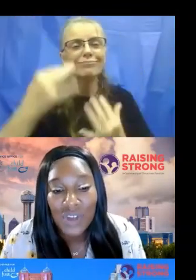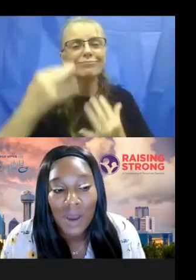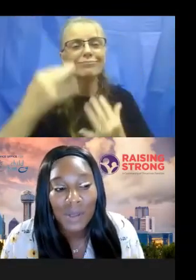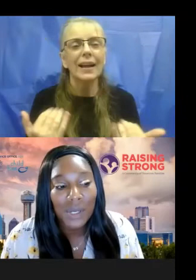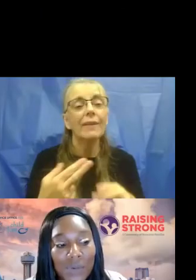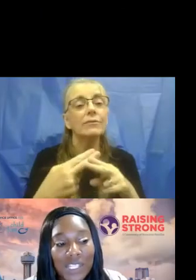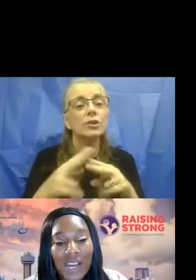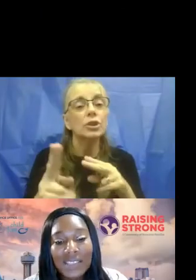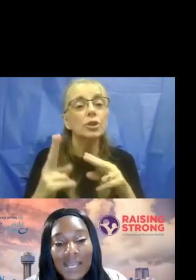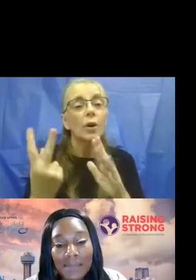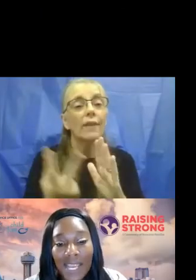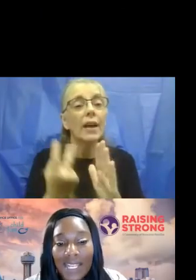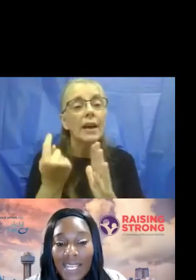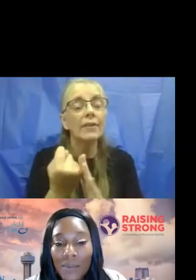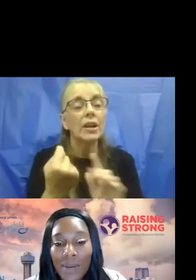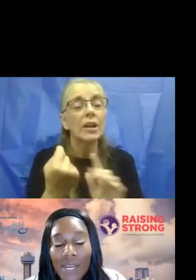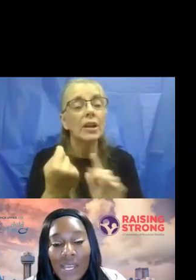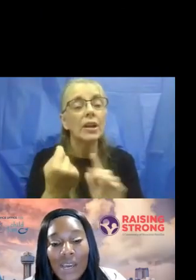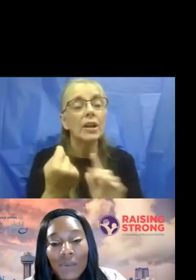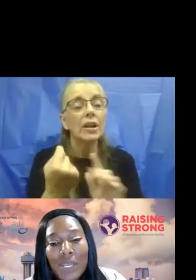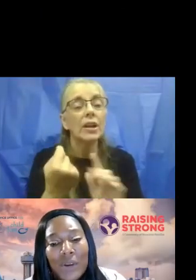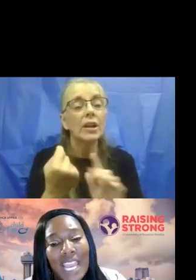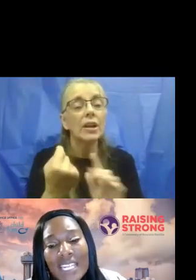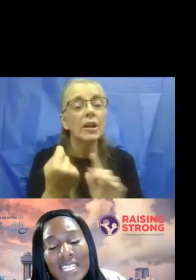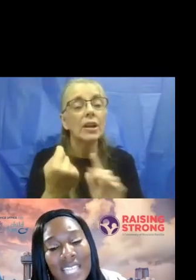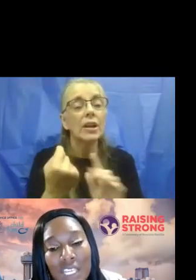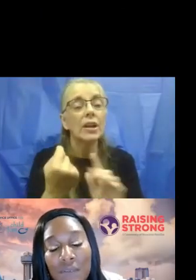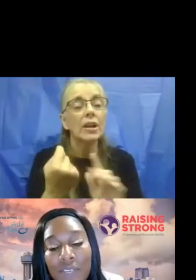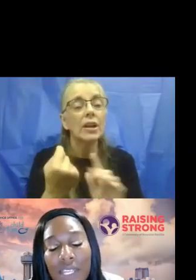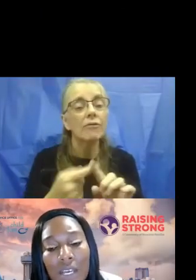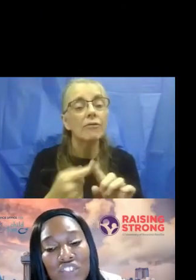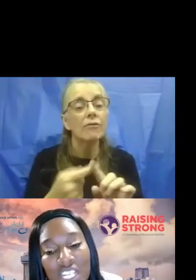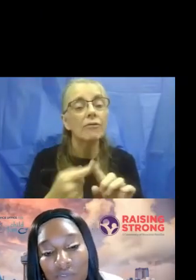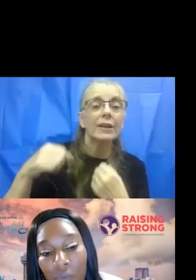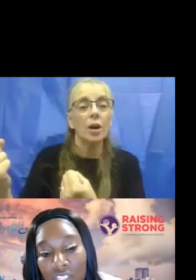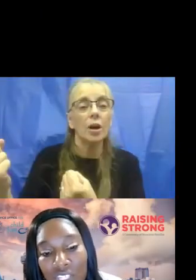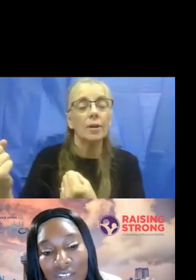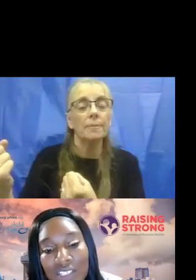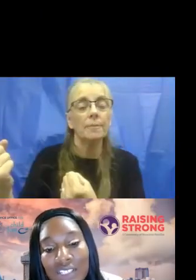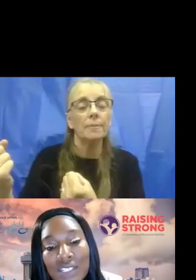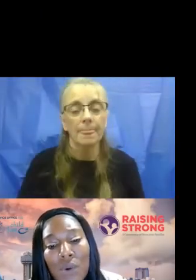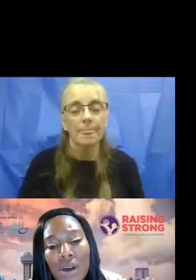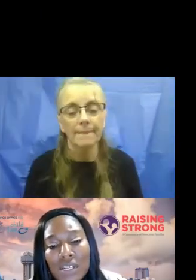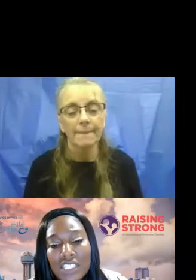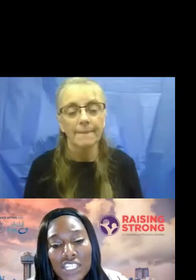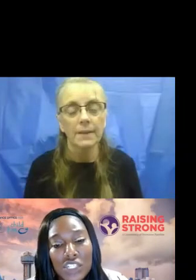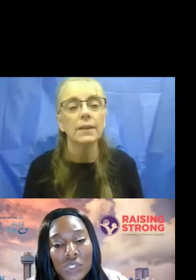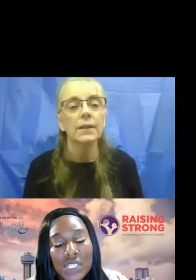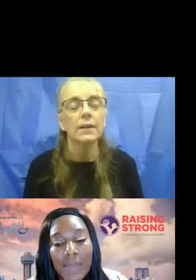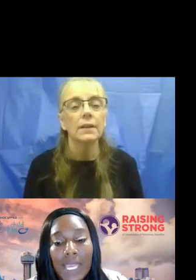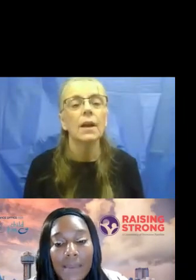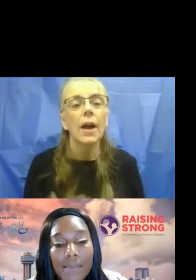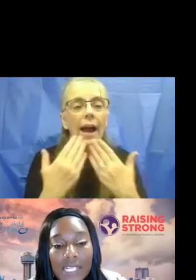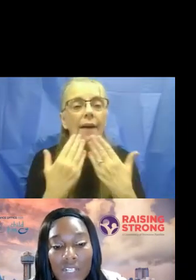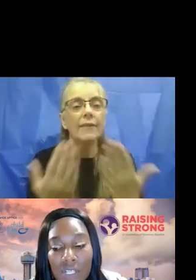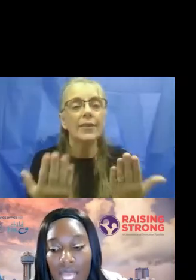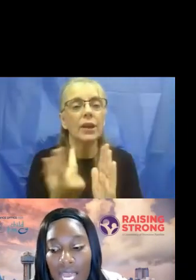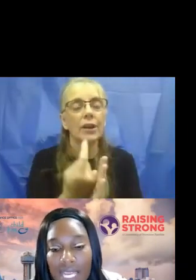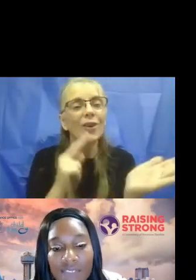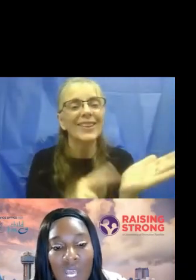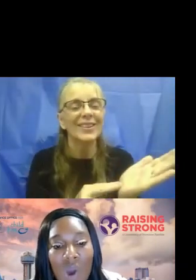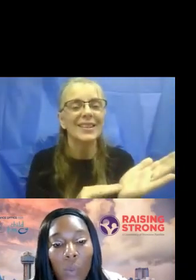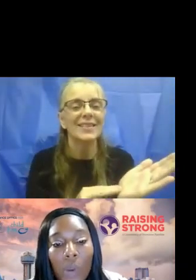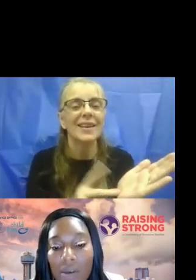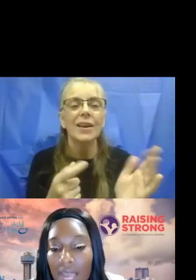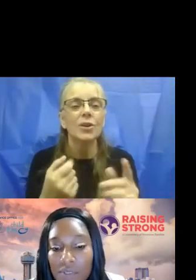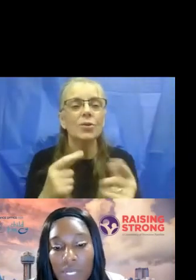Raising Strong, who is our alumni network. We created a thank you video just for the nurses. You all continue to make an impact in our